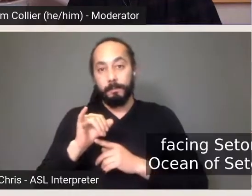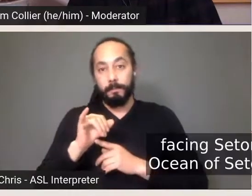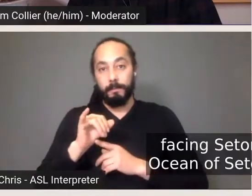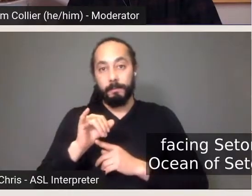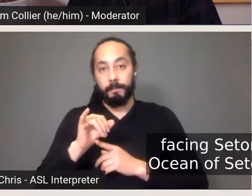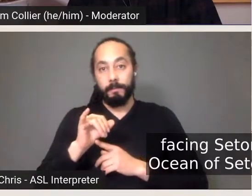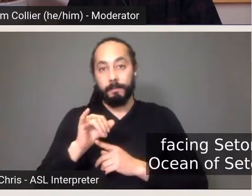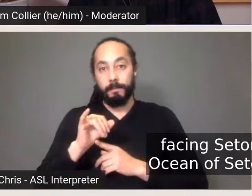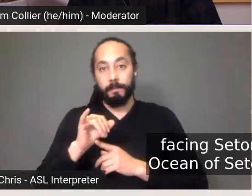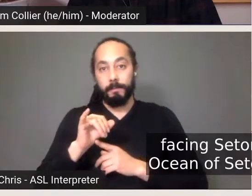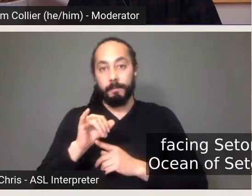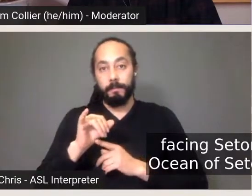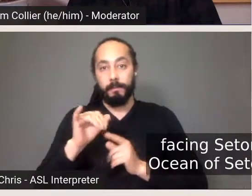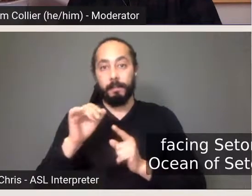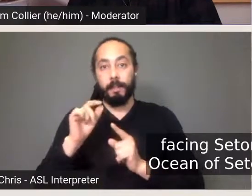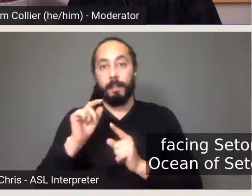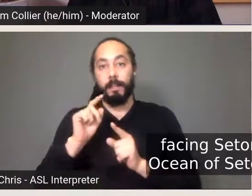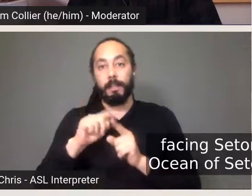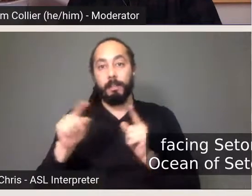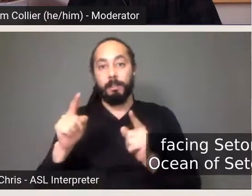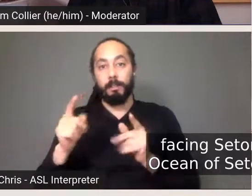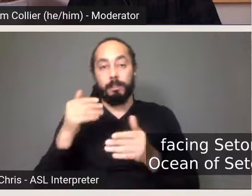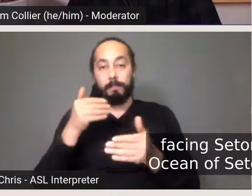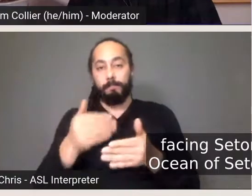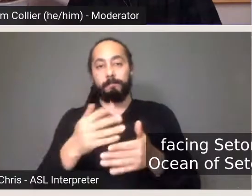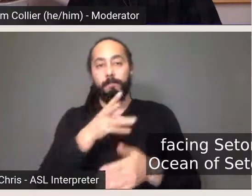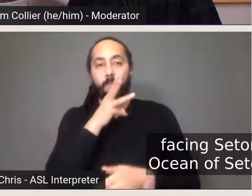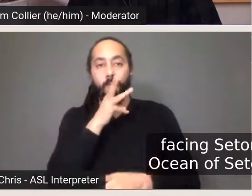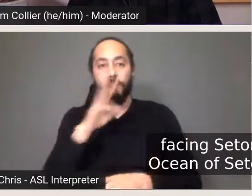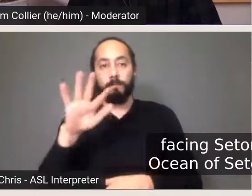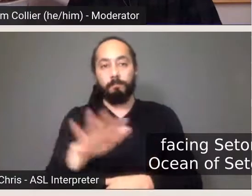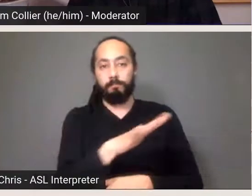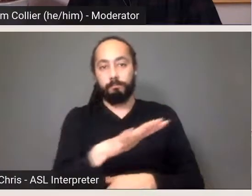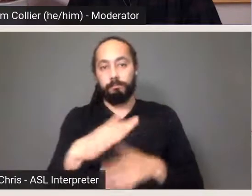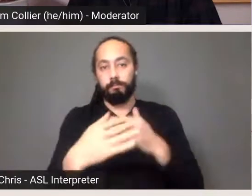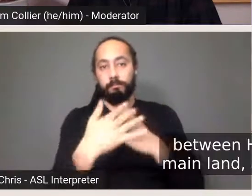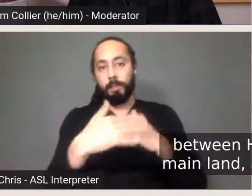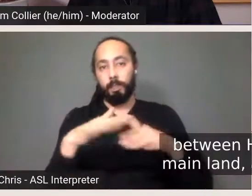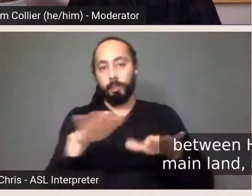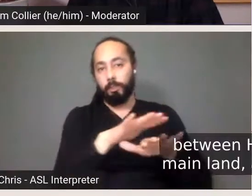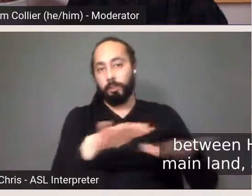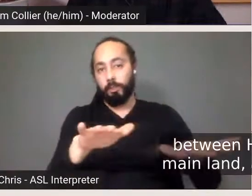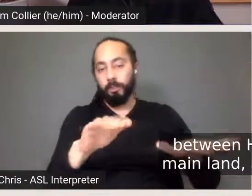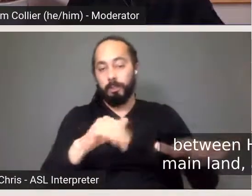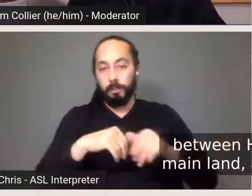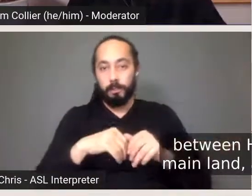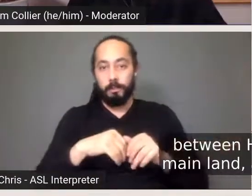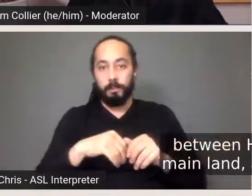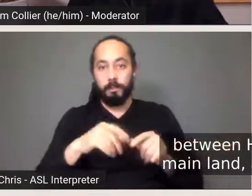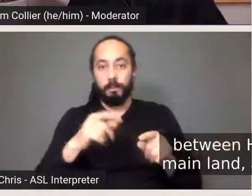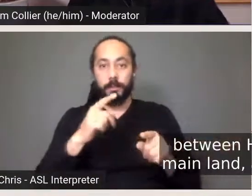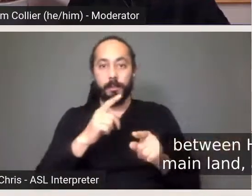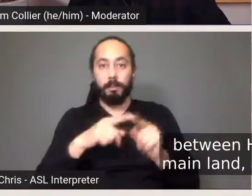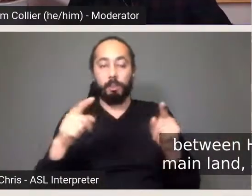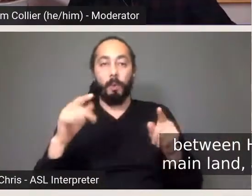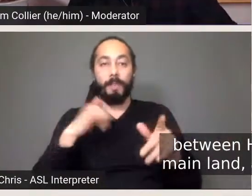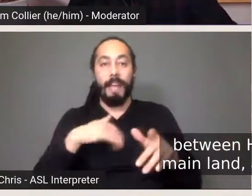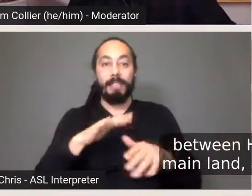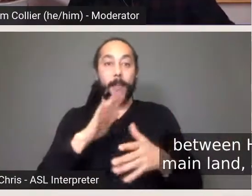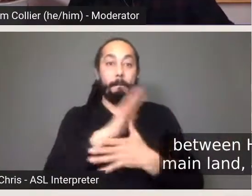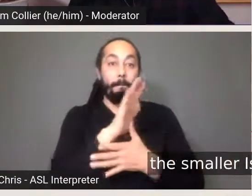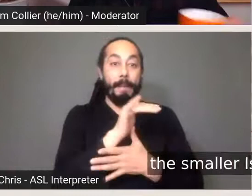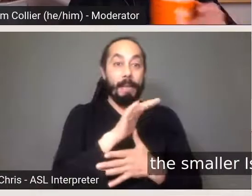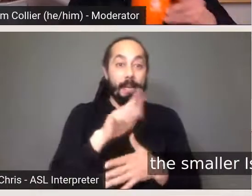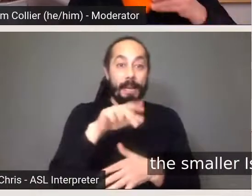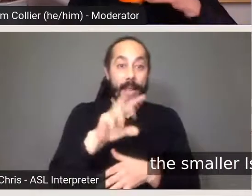facing Seto Naikai, or the ocean of Setouchi in Japan, between Honshu, the mainland, and